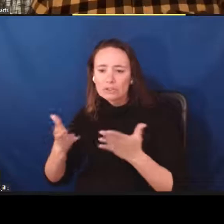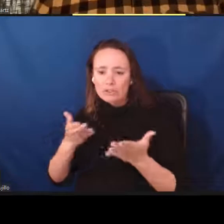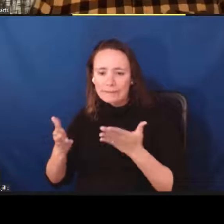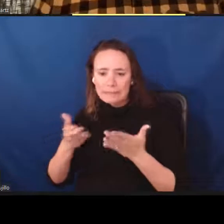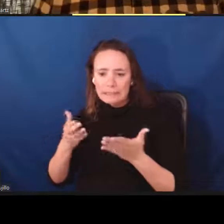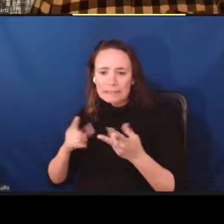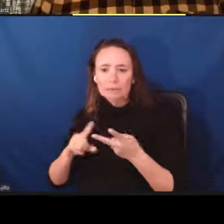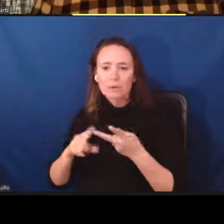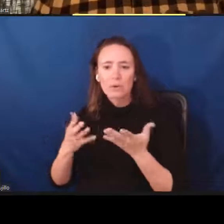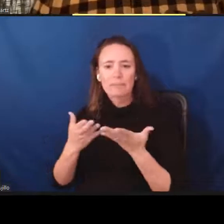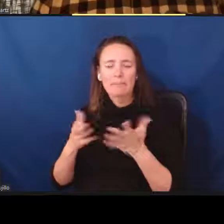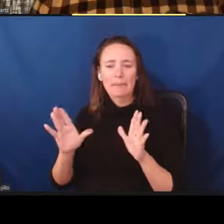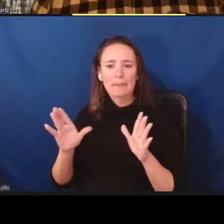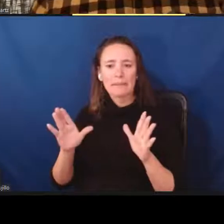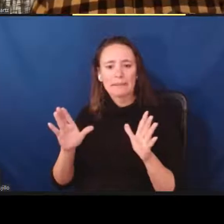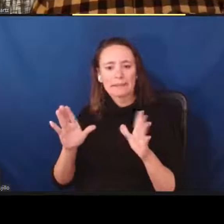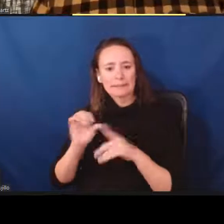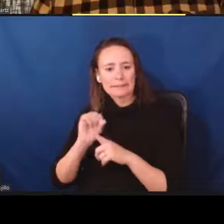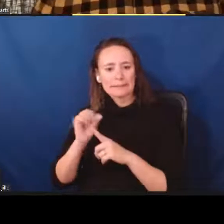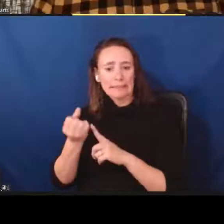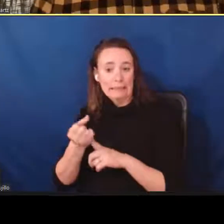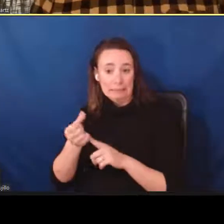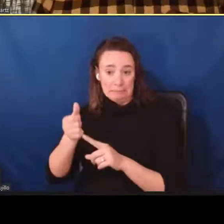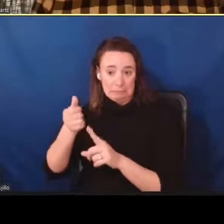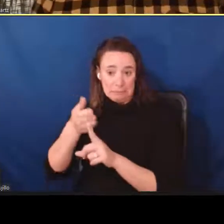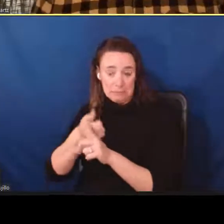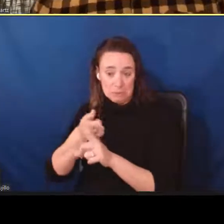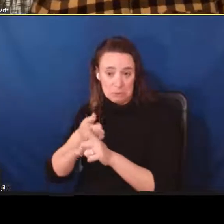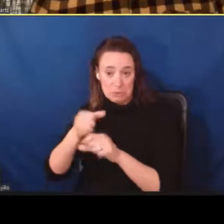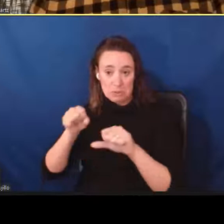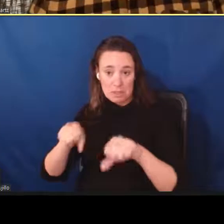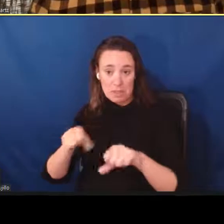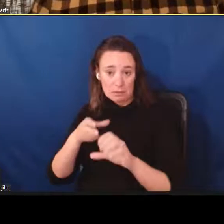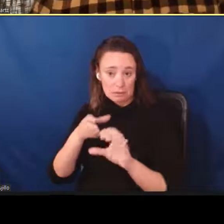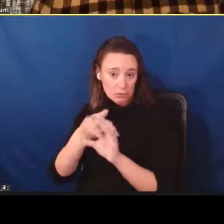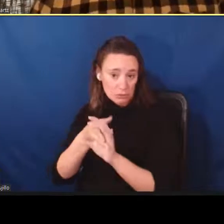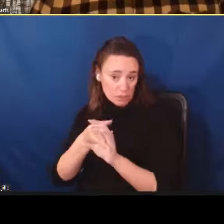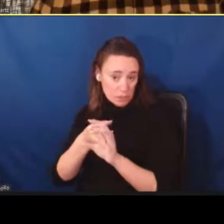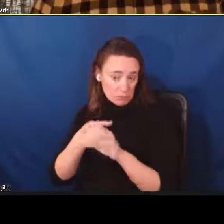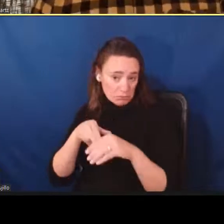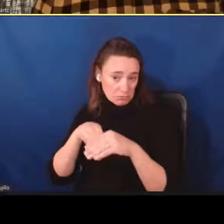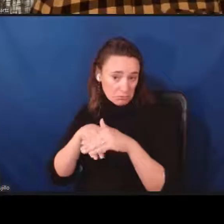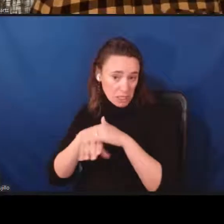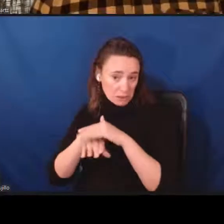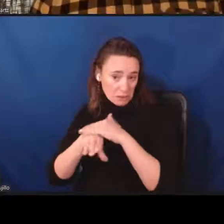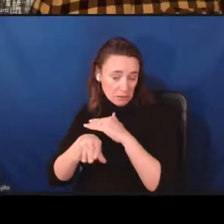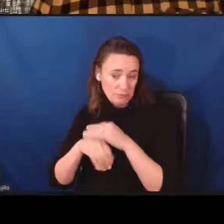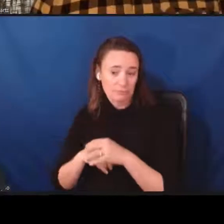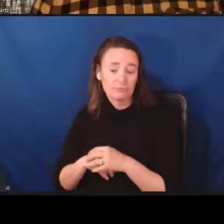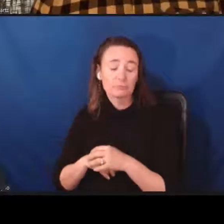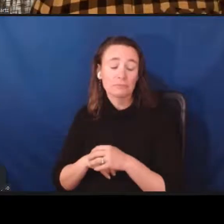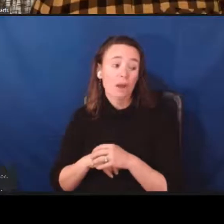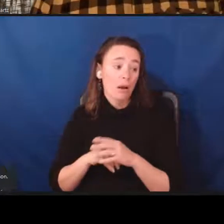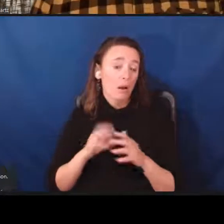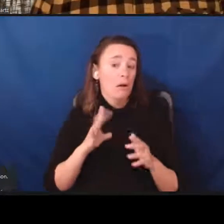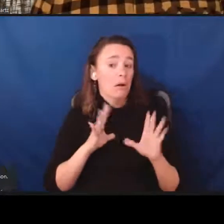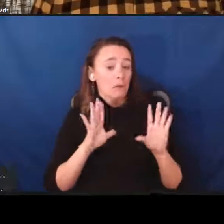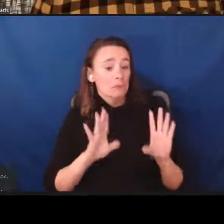public settings so that you could have access to those things? Yeah, that's a great